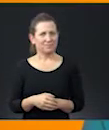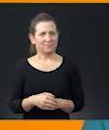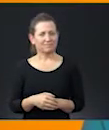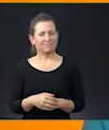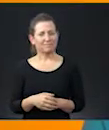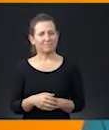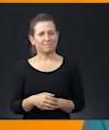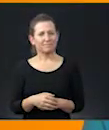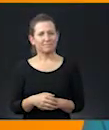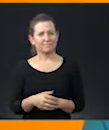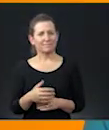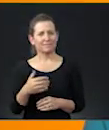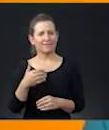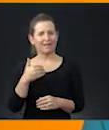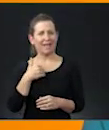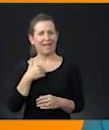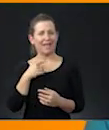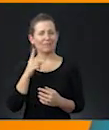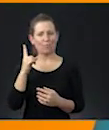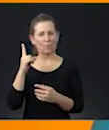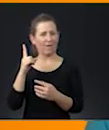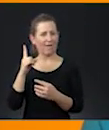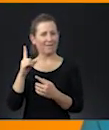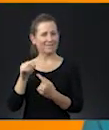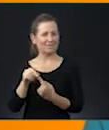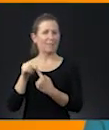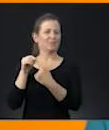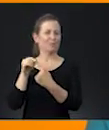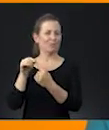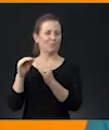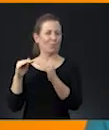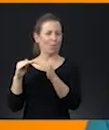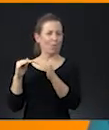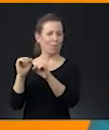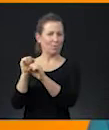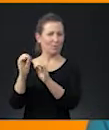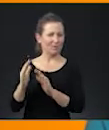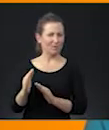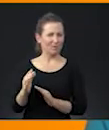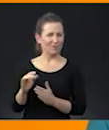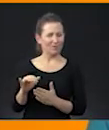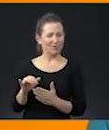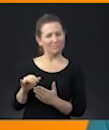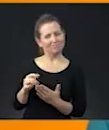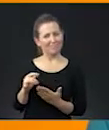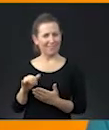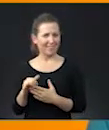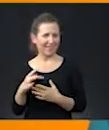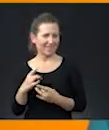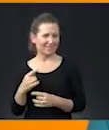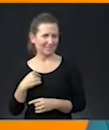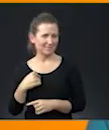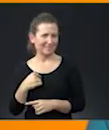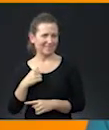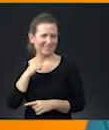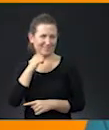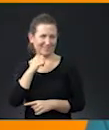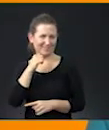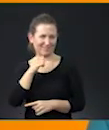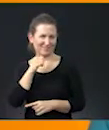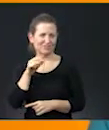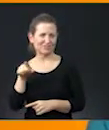I have a special coworker at work that likes me, but also she's